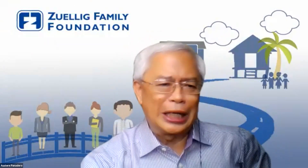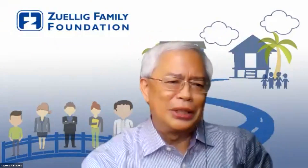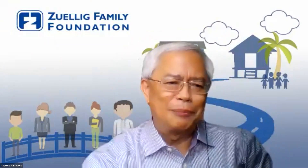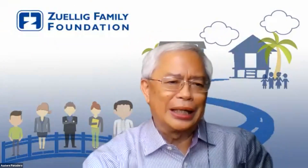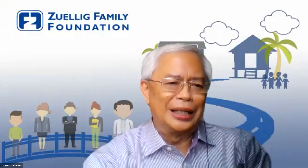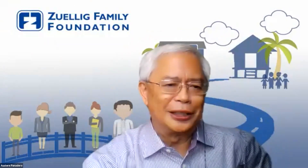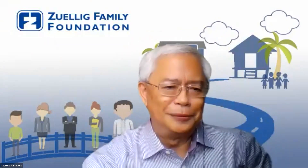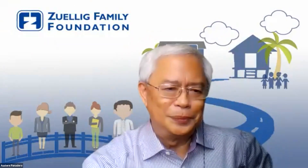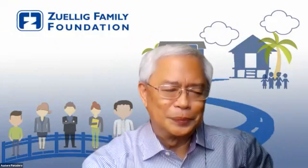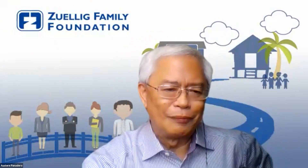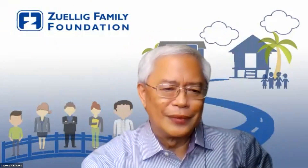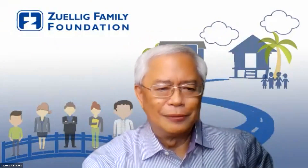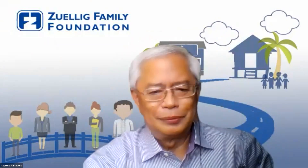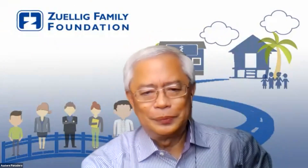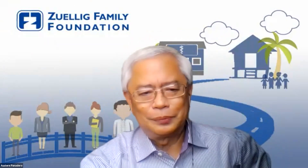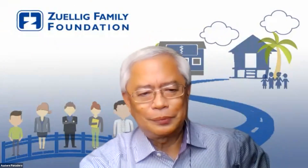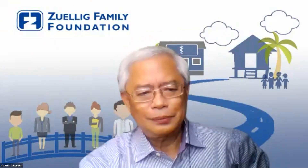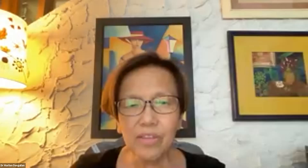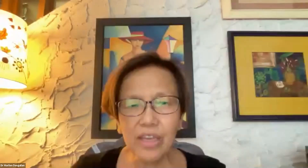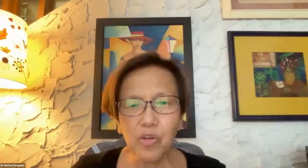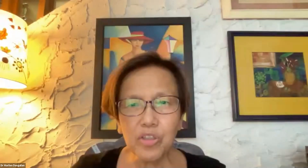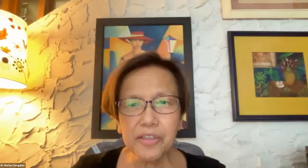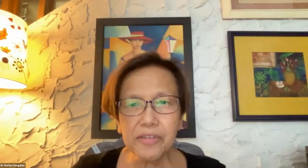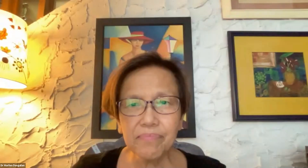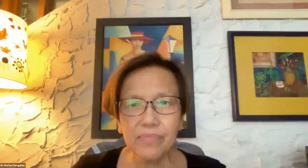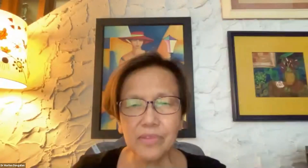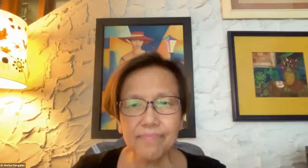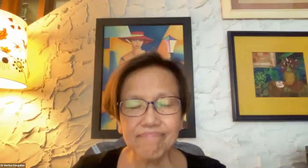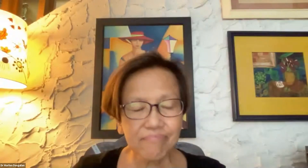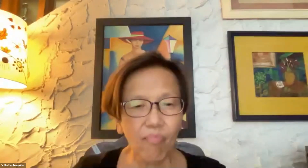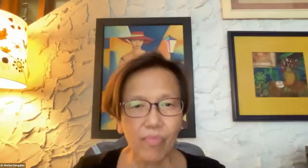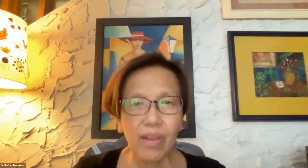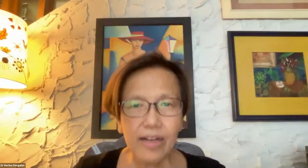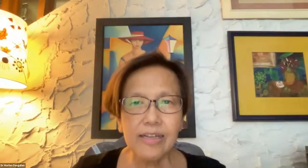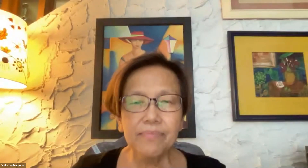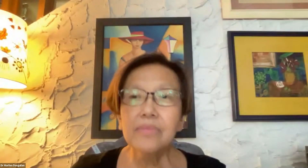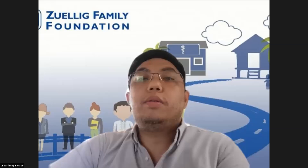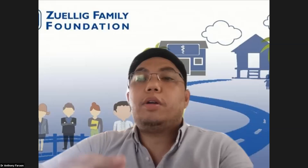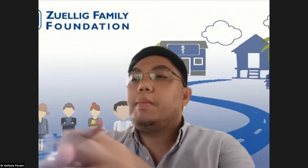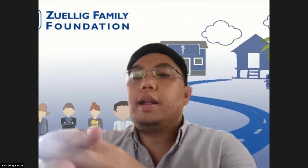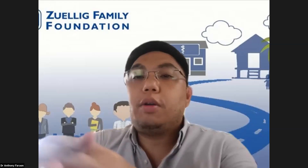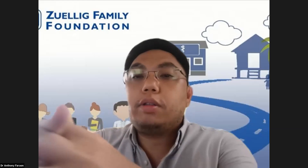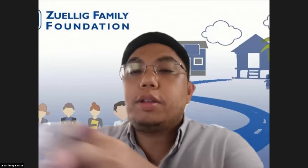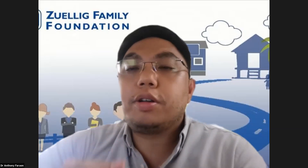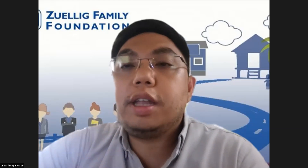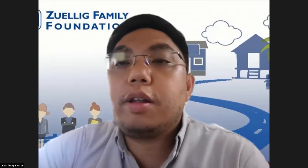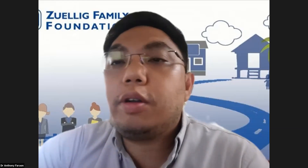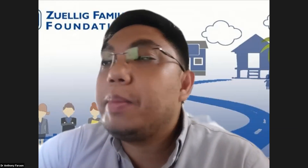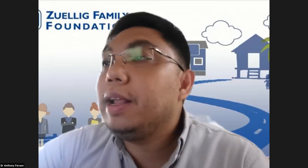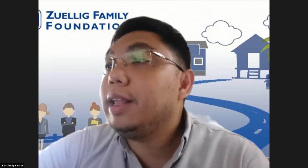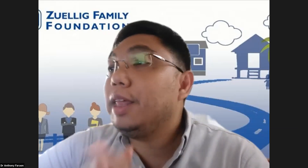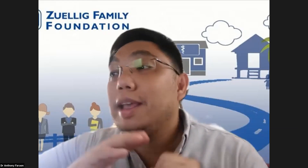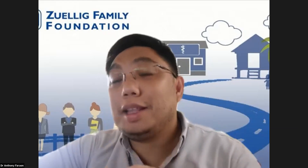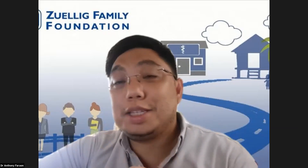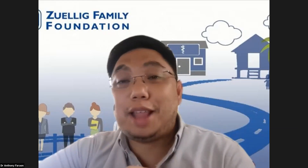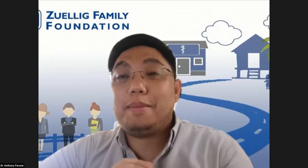Maraming ng paraan yan. Okay, thank you, Austin. Yeah, thank you, Dr. Marin, Dr. Steer, Dr.